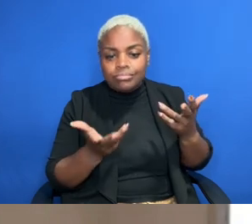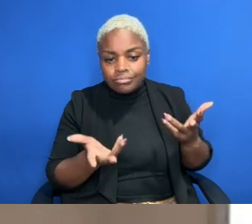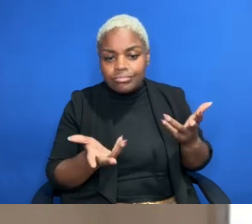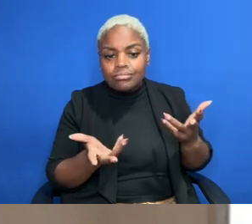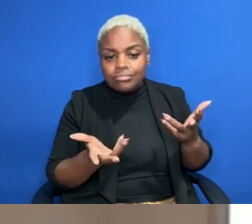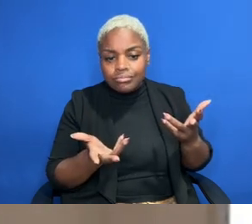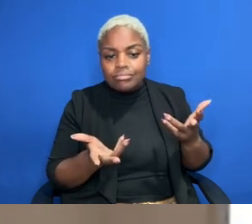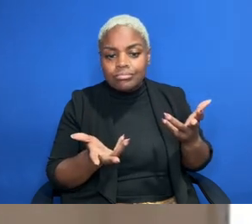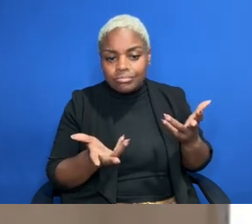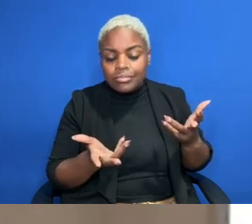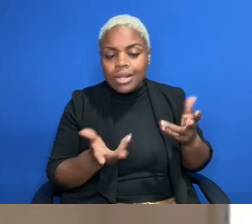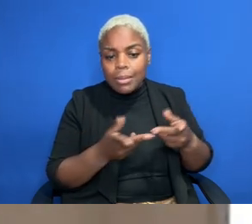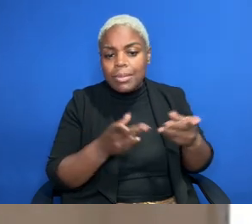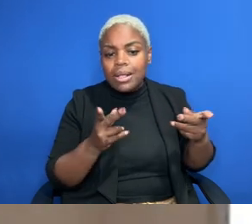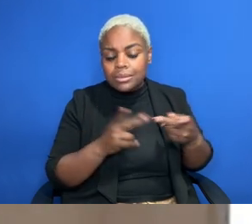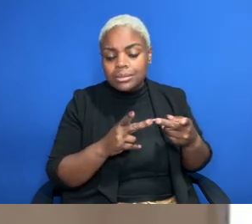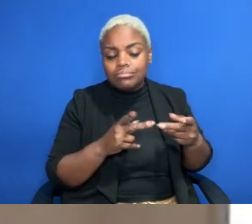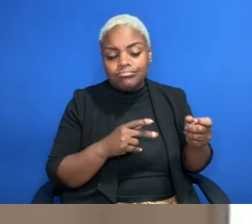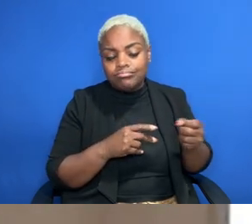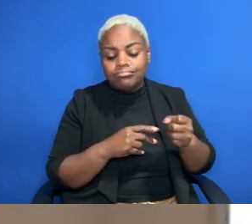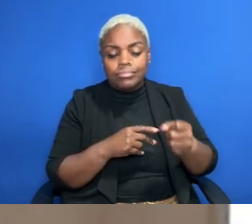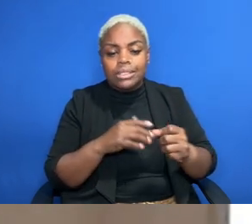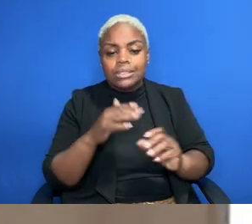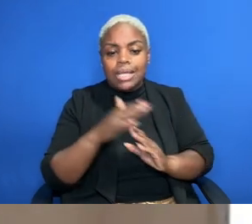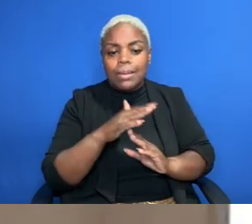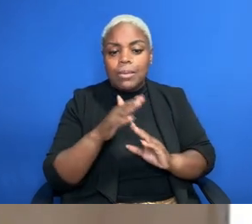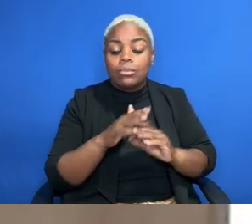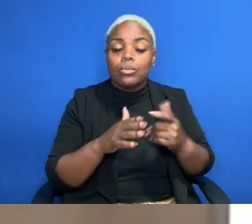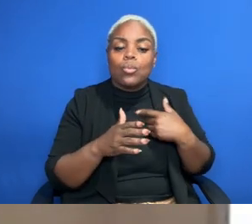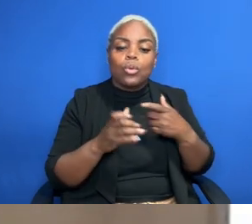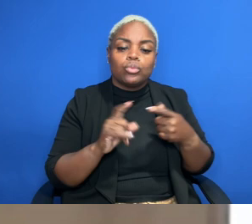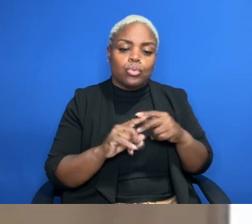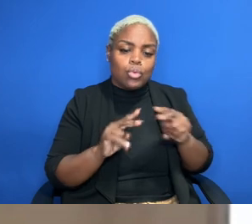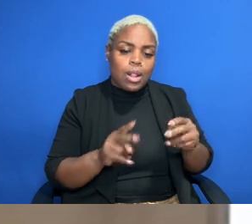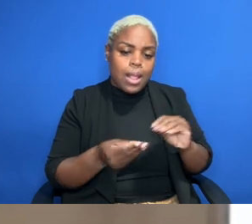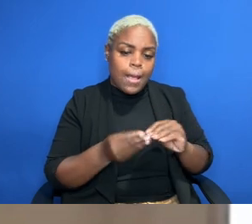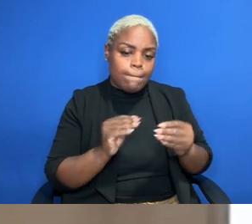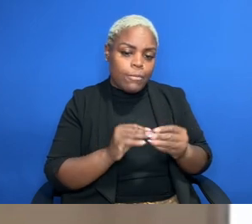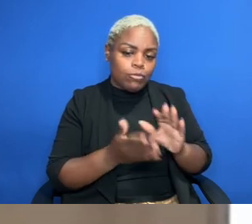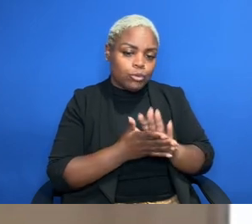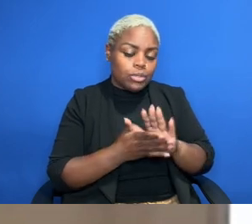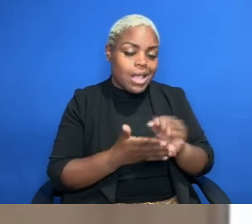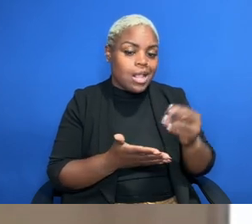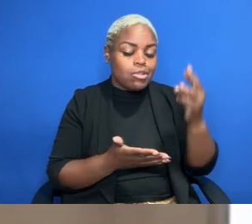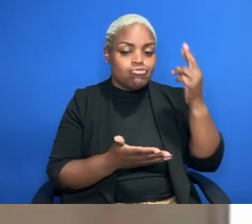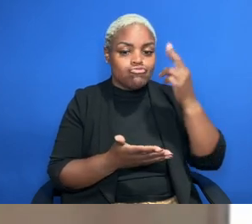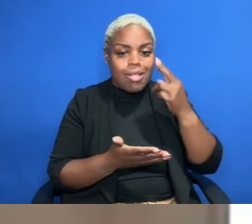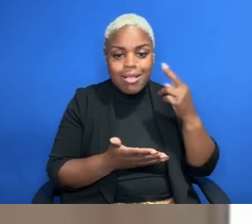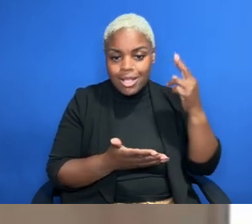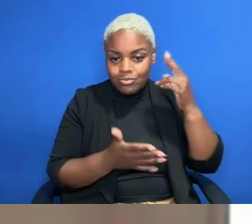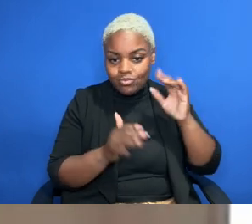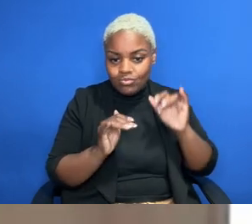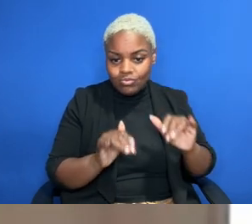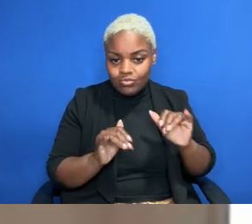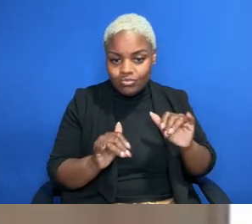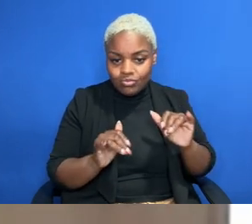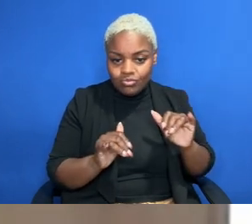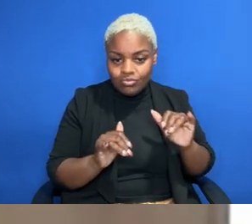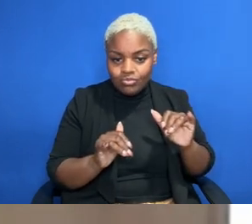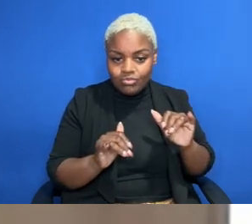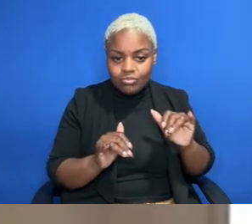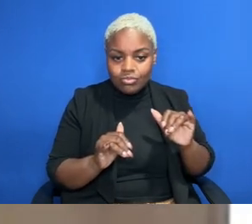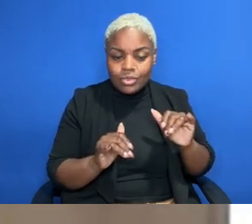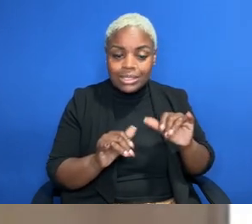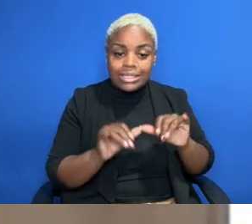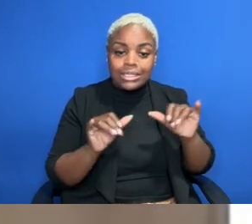experiencing by being placed in timeout rooms. So we went a number of schools and then